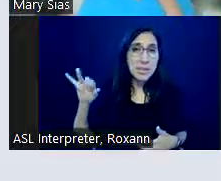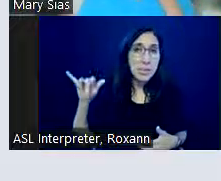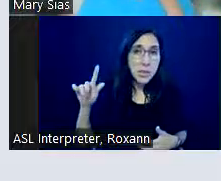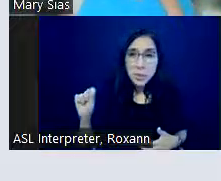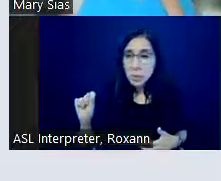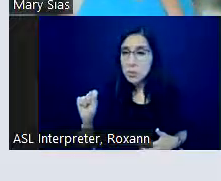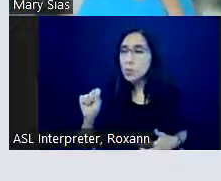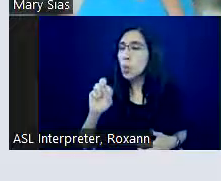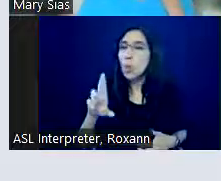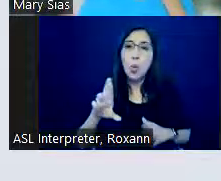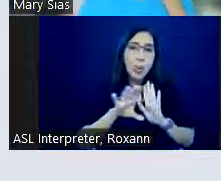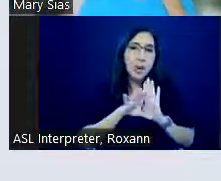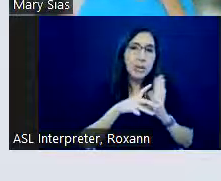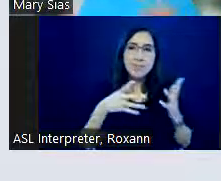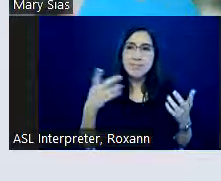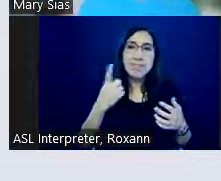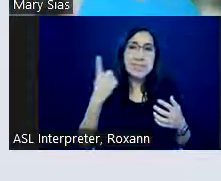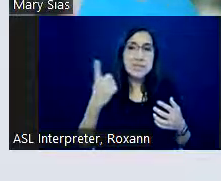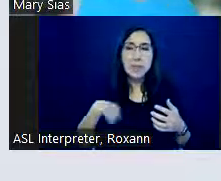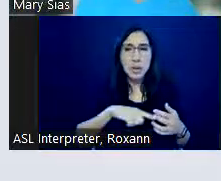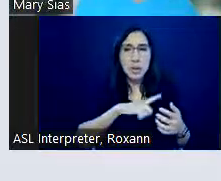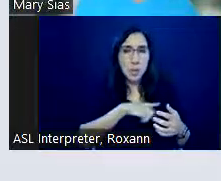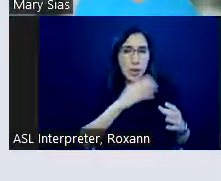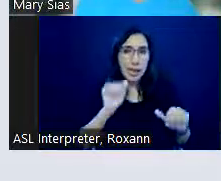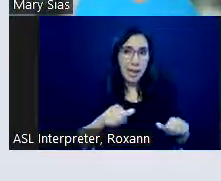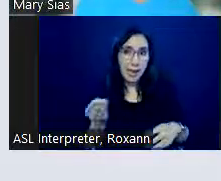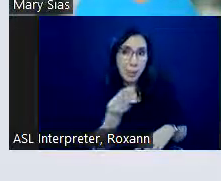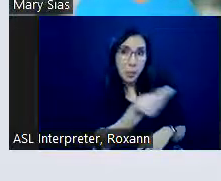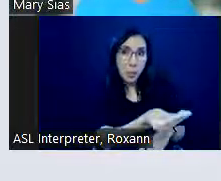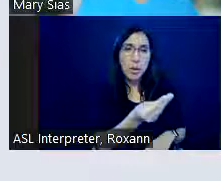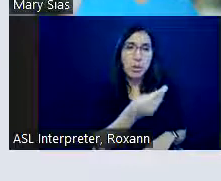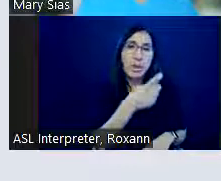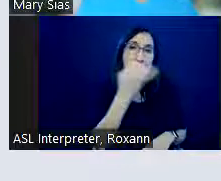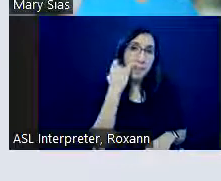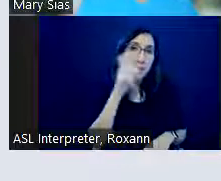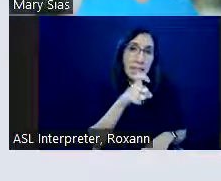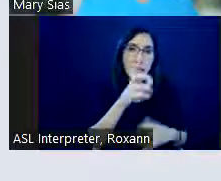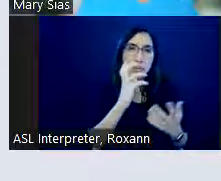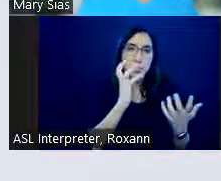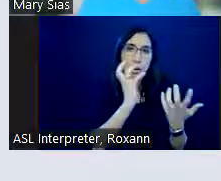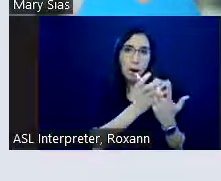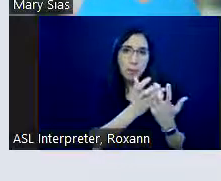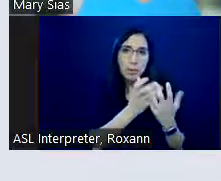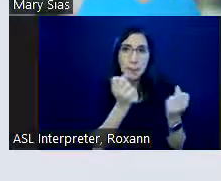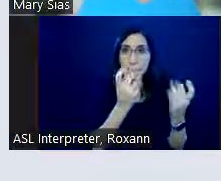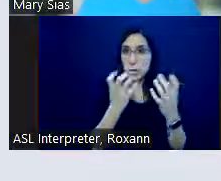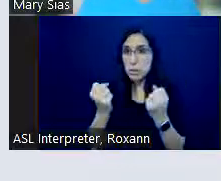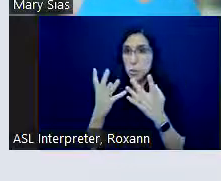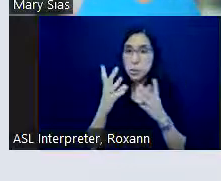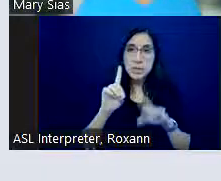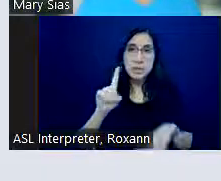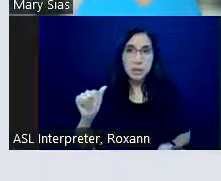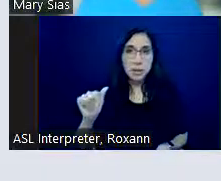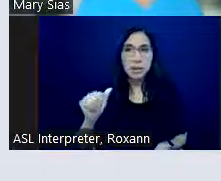just people when trying to accommodate for multiple types of disabilities to say, oh, an iPad could solve these